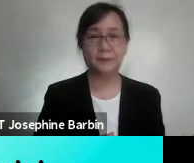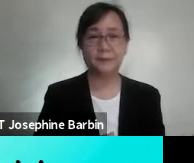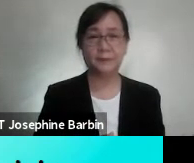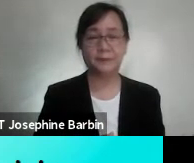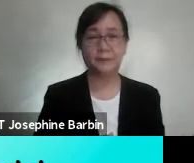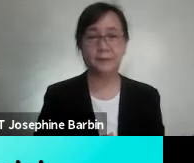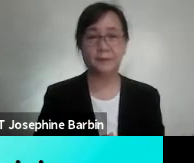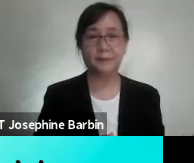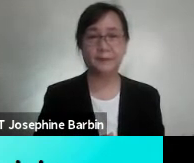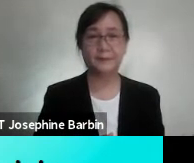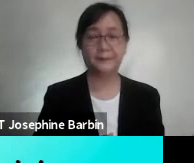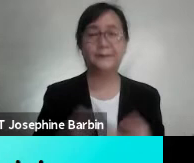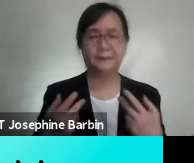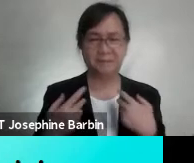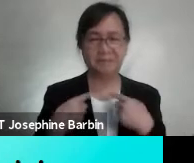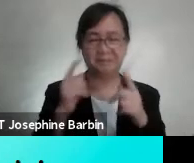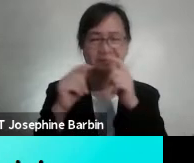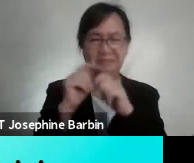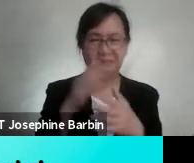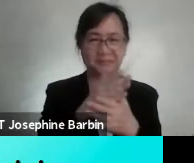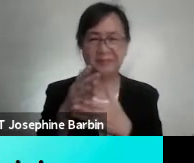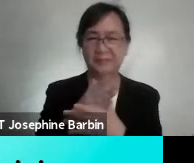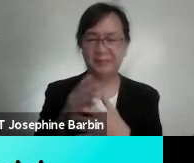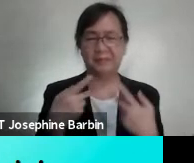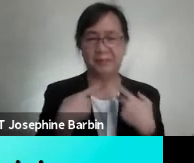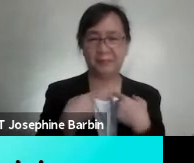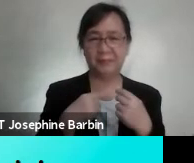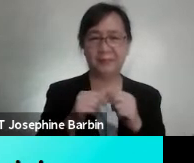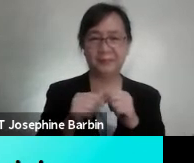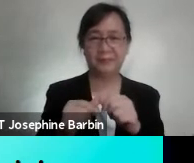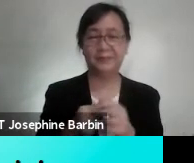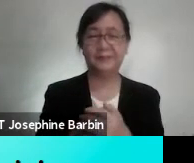oops, just having trouble sharing, moving forwards.